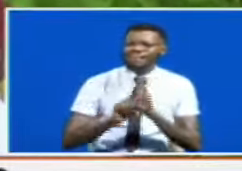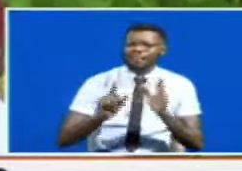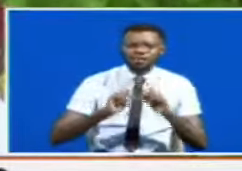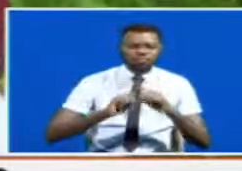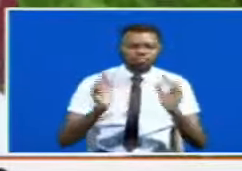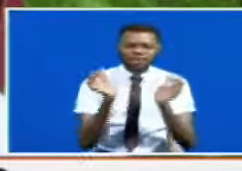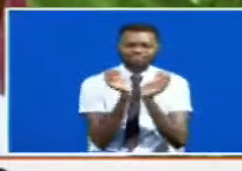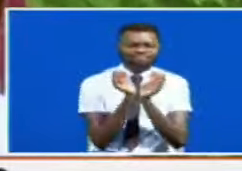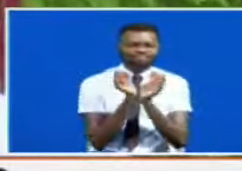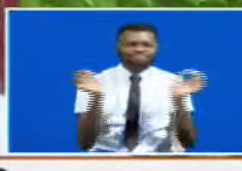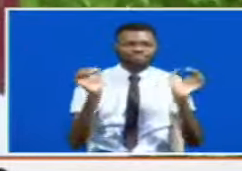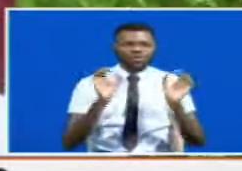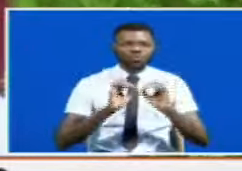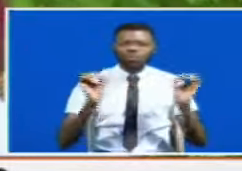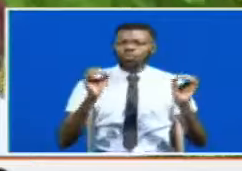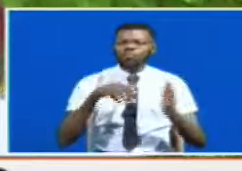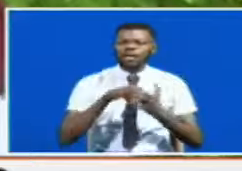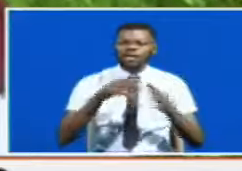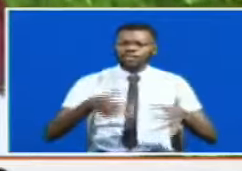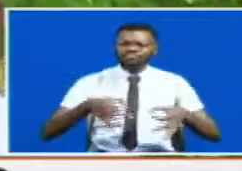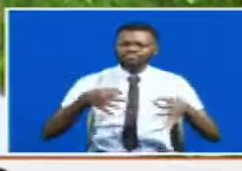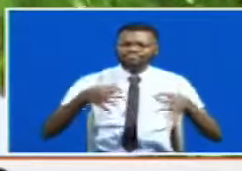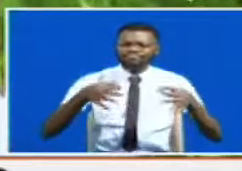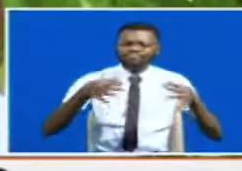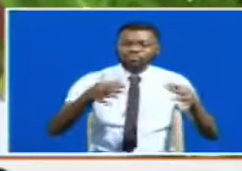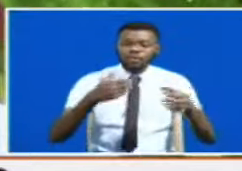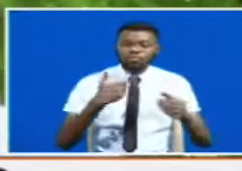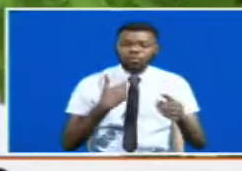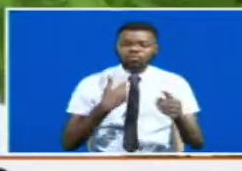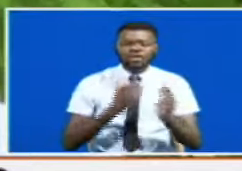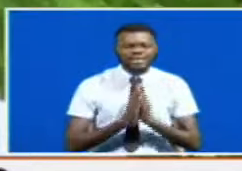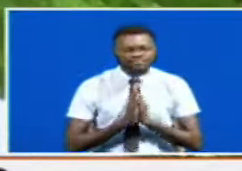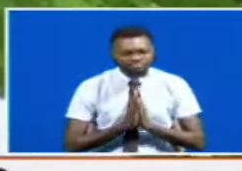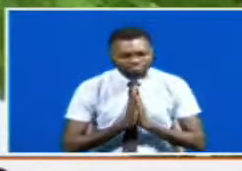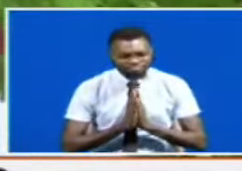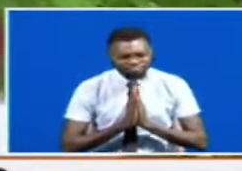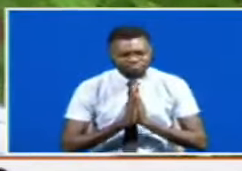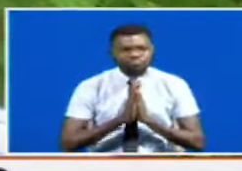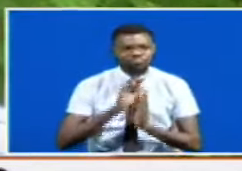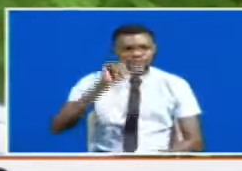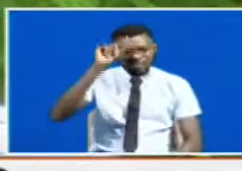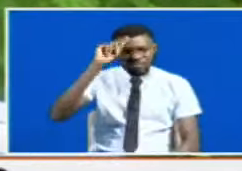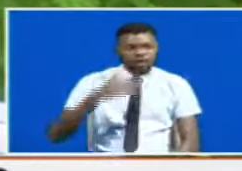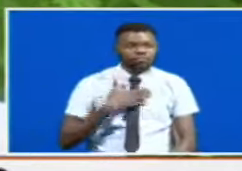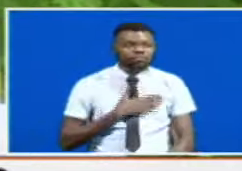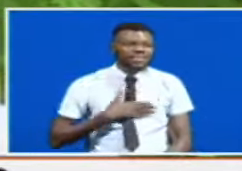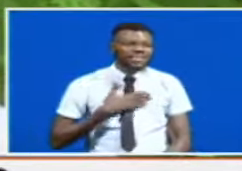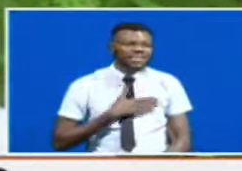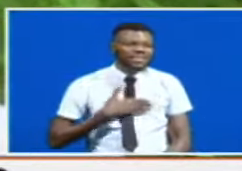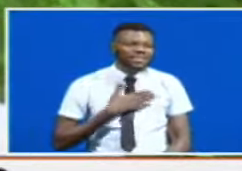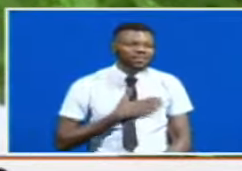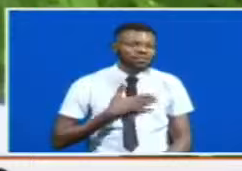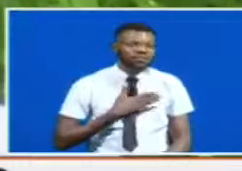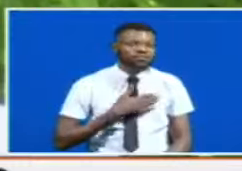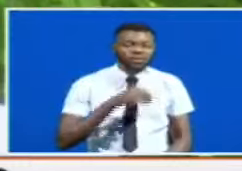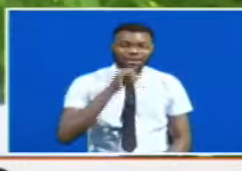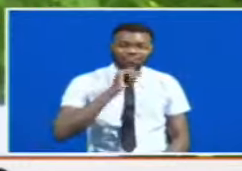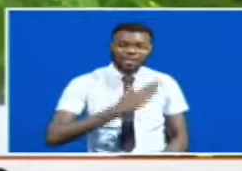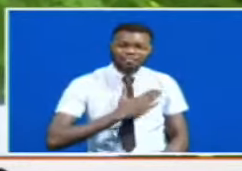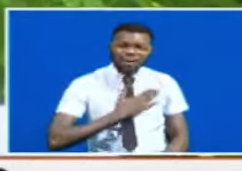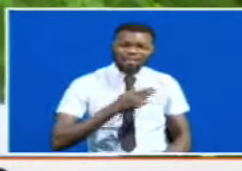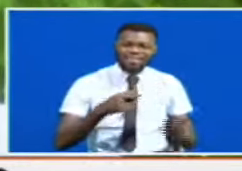unasikia wamesongesha. Sasa ninaomba tu serikali ikipenda release tu huyo mtoto mwenye anaitwa Kevin